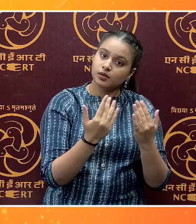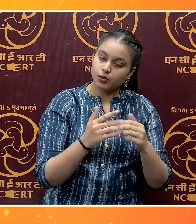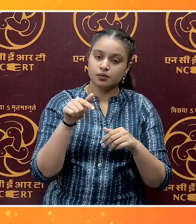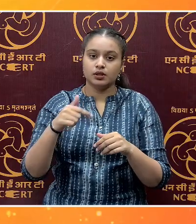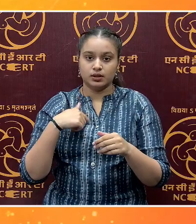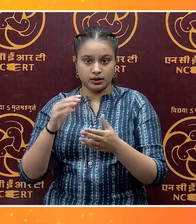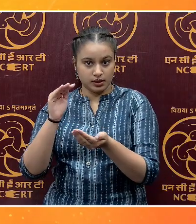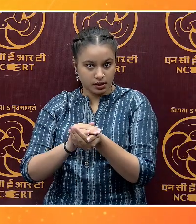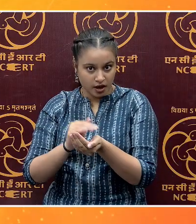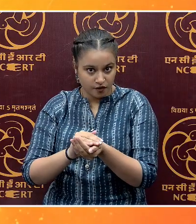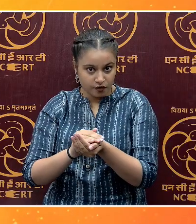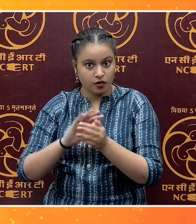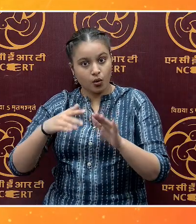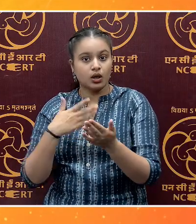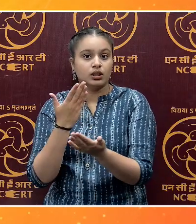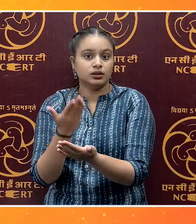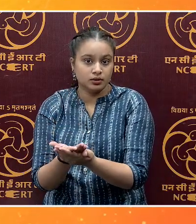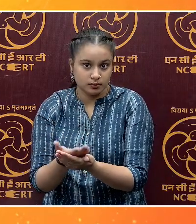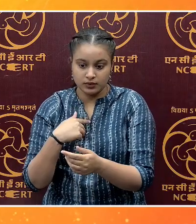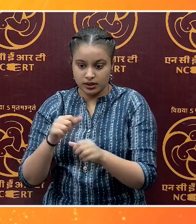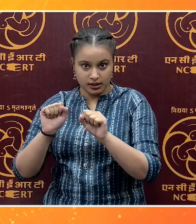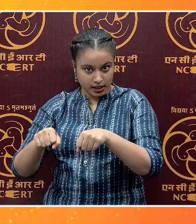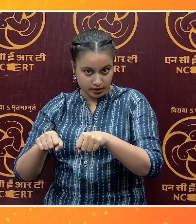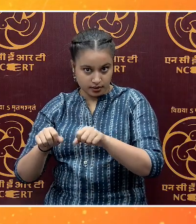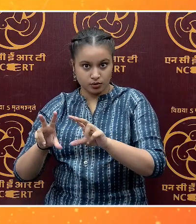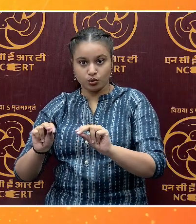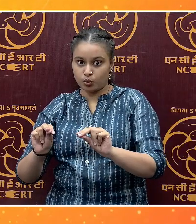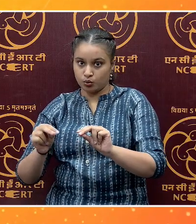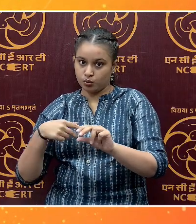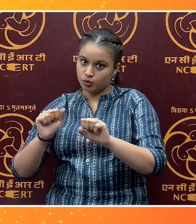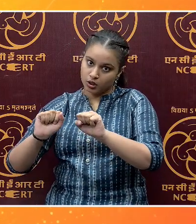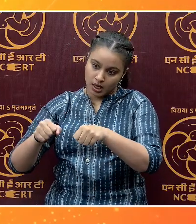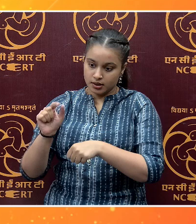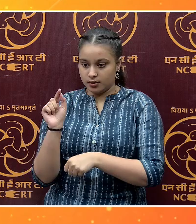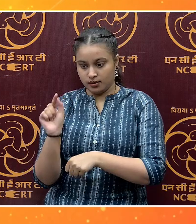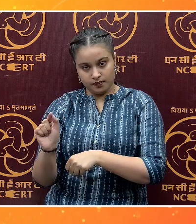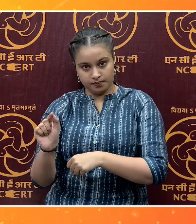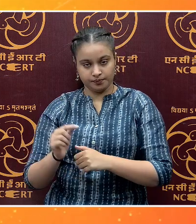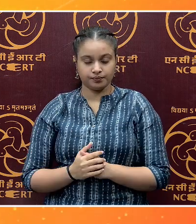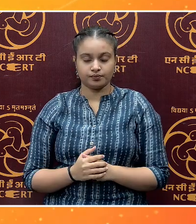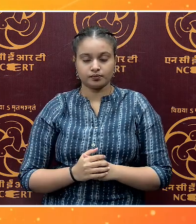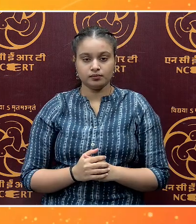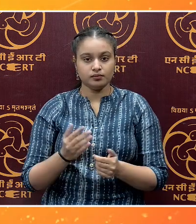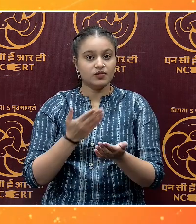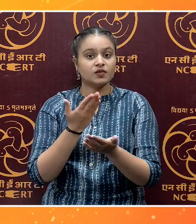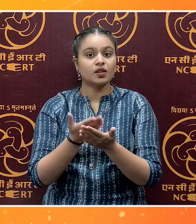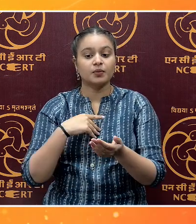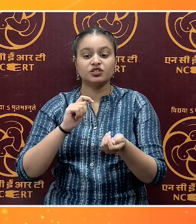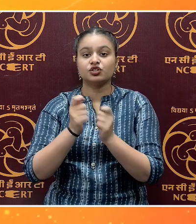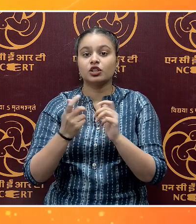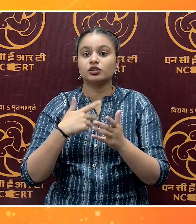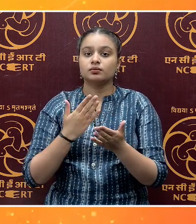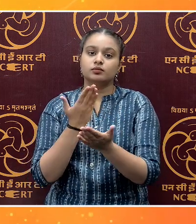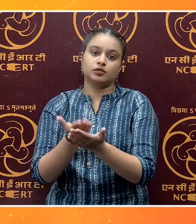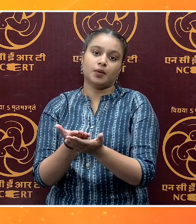me for confirmation. Are you sure you want to submit? I will click on yes. After I click on save, submit, the status is changed to the